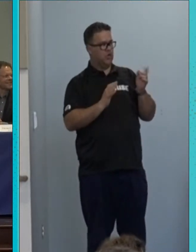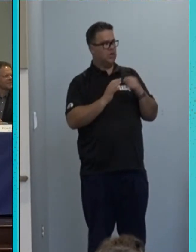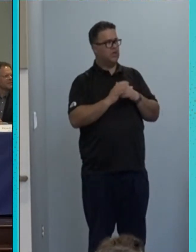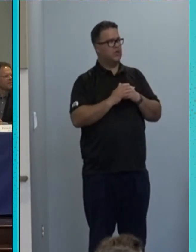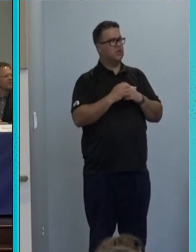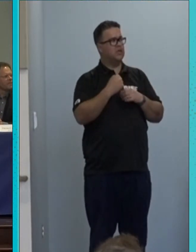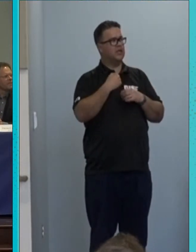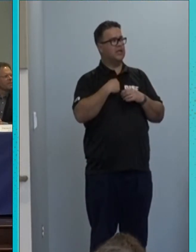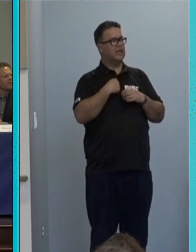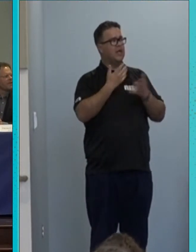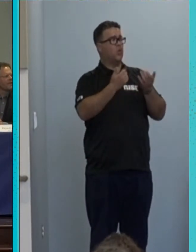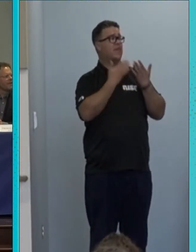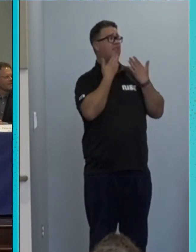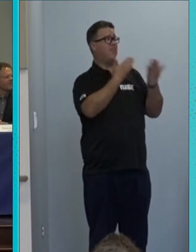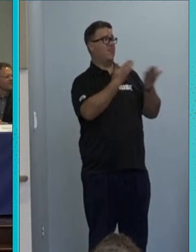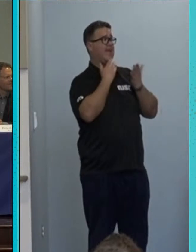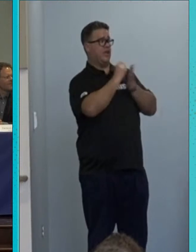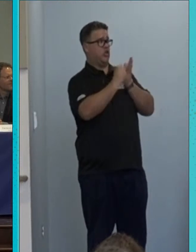I just really want to thank you.